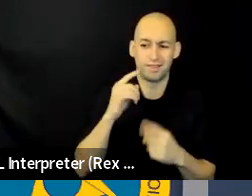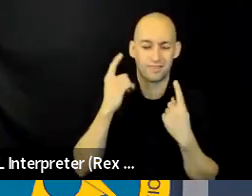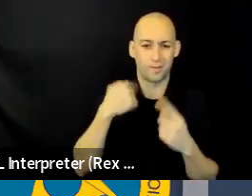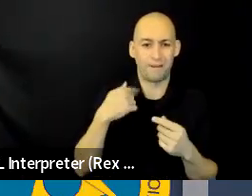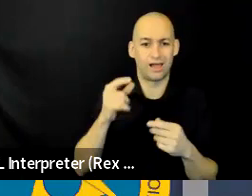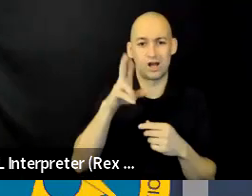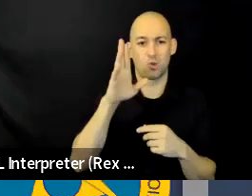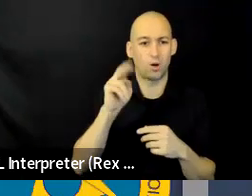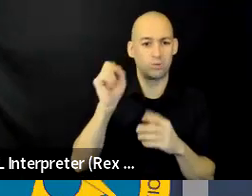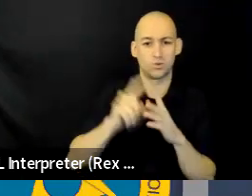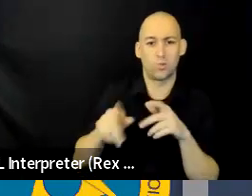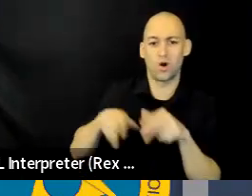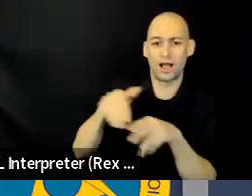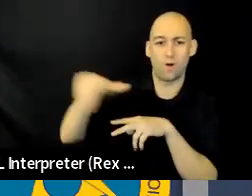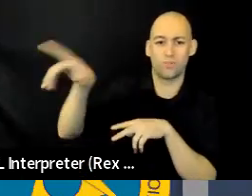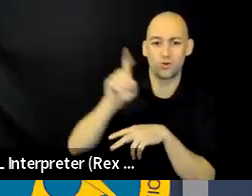was just walking out the door.